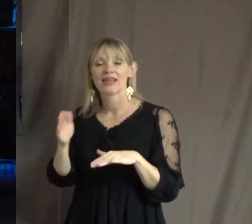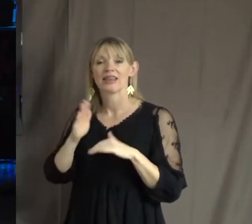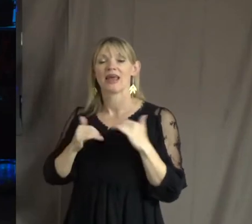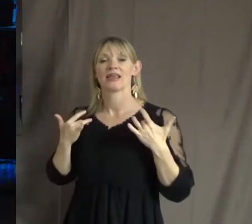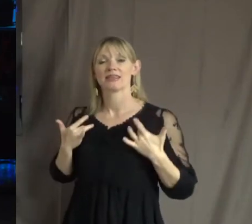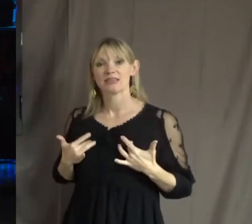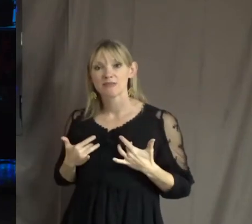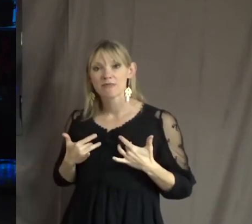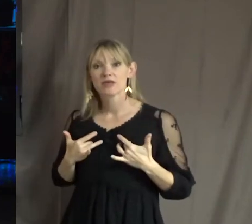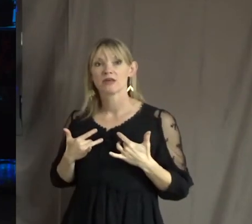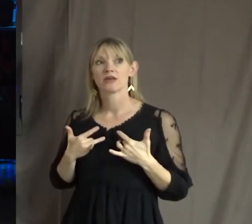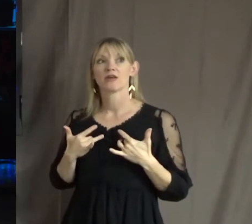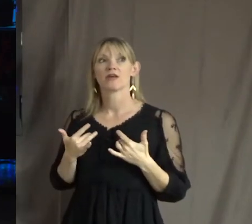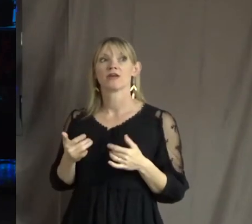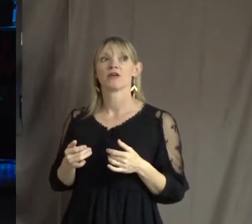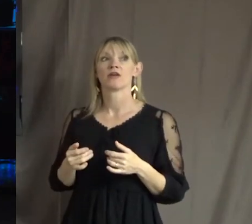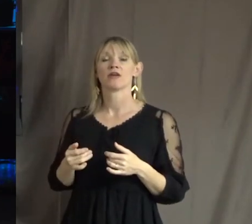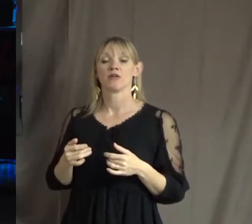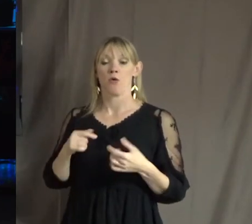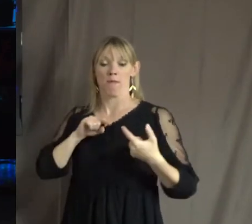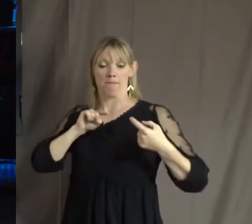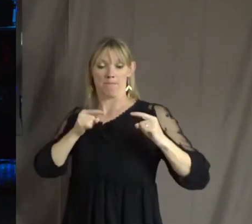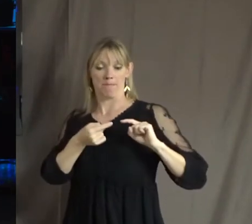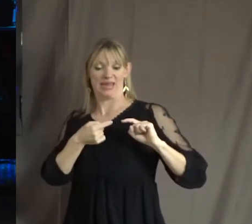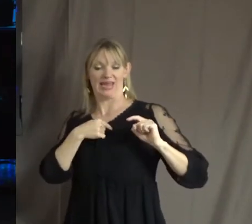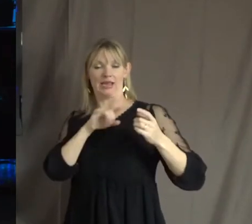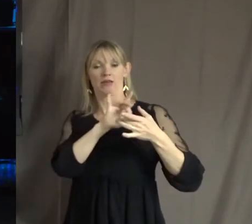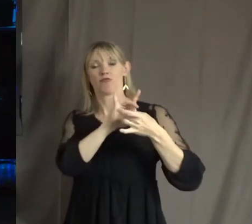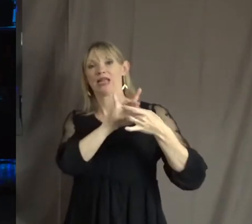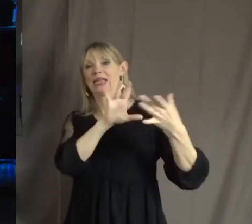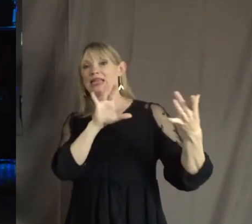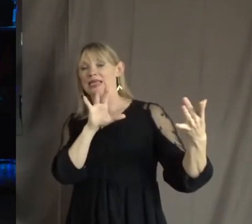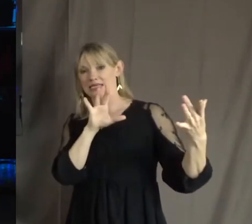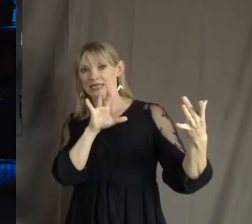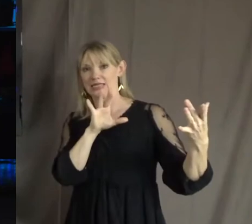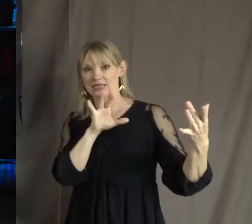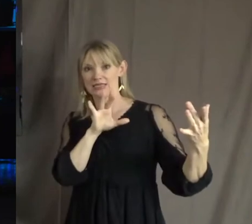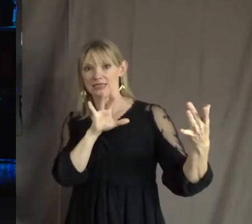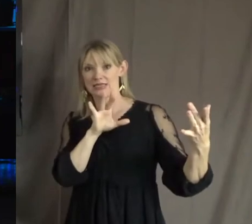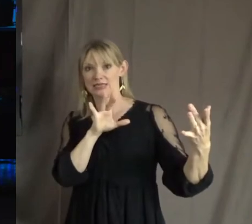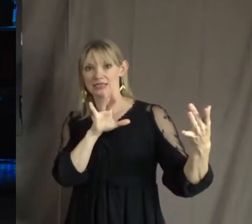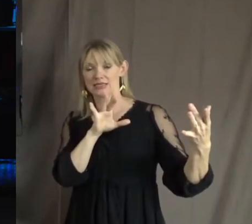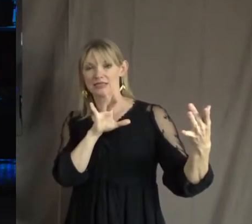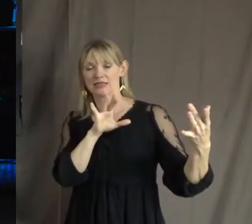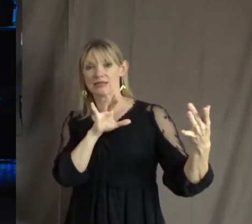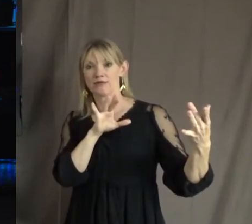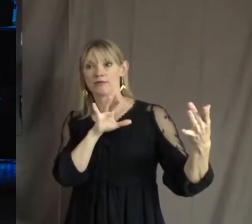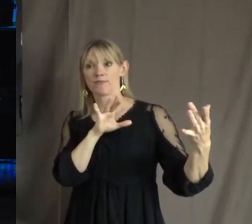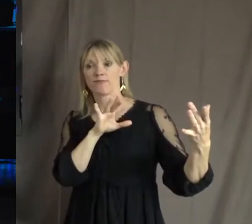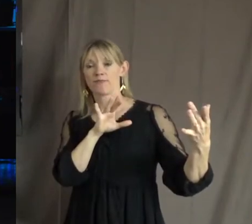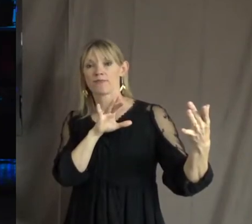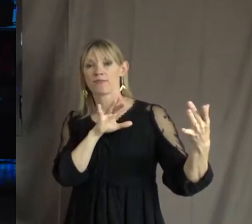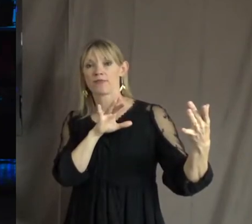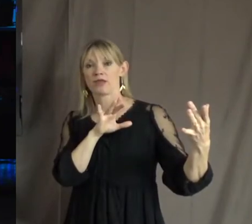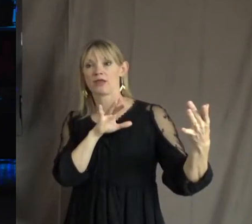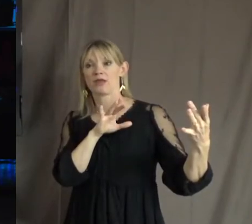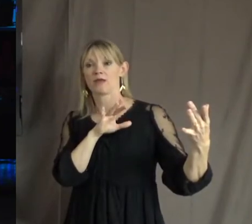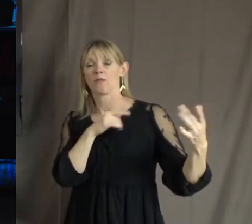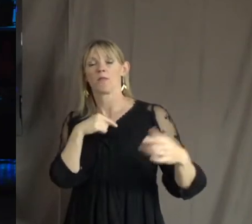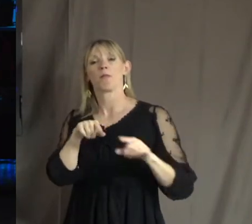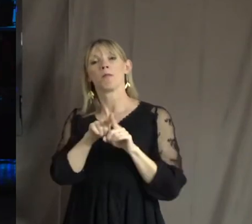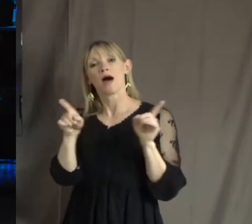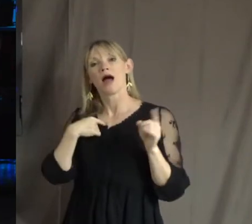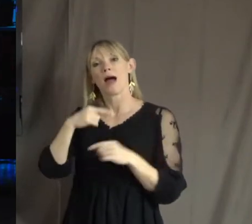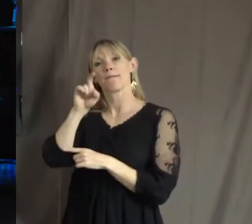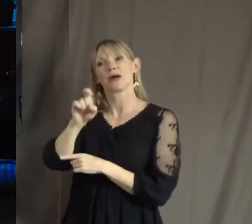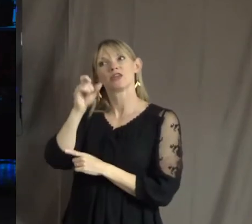so I can release the pain that touches my memories, but only if I remember them.